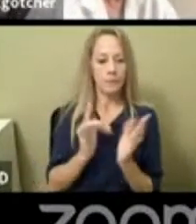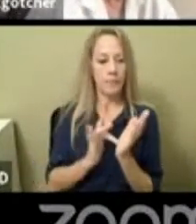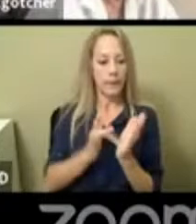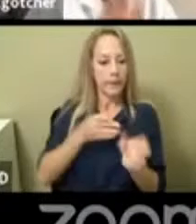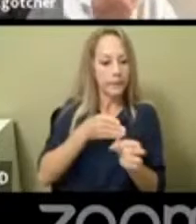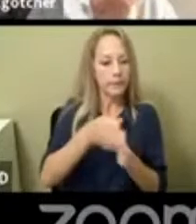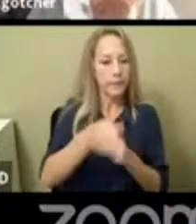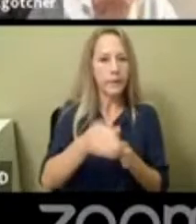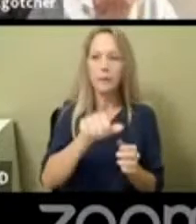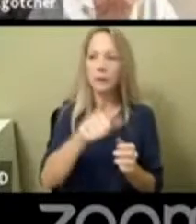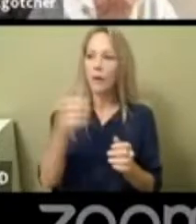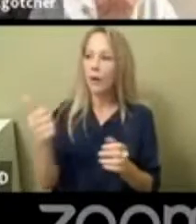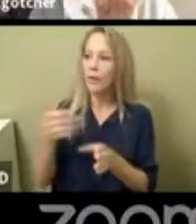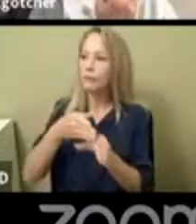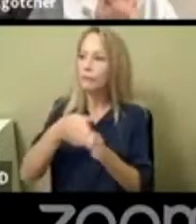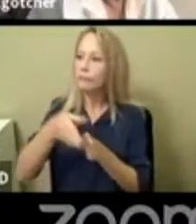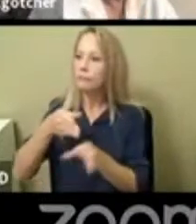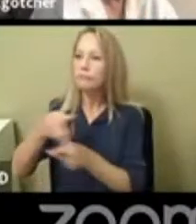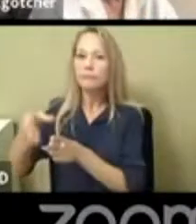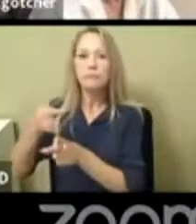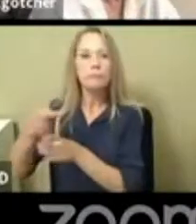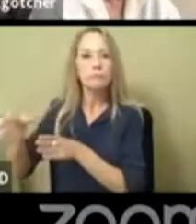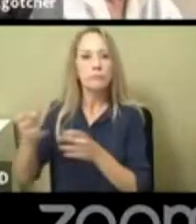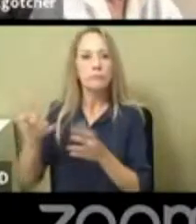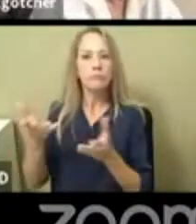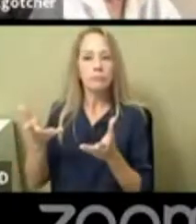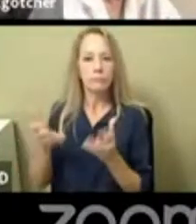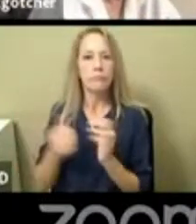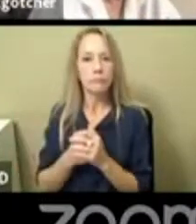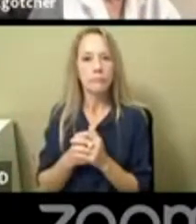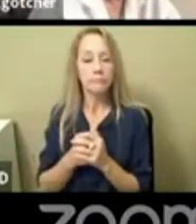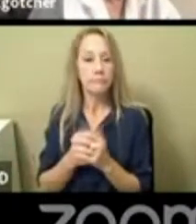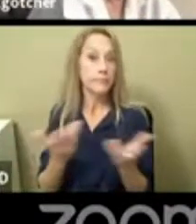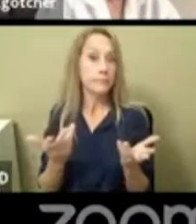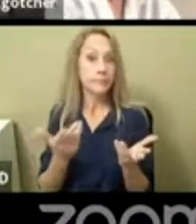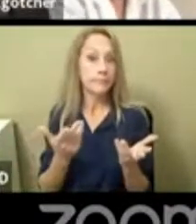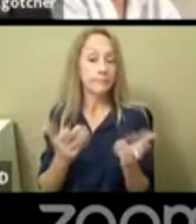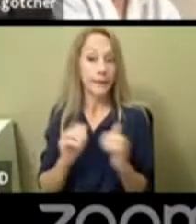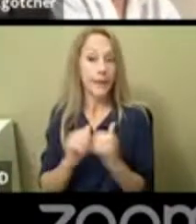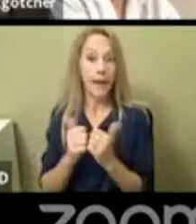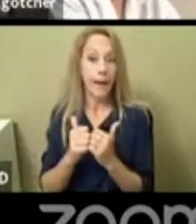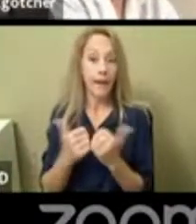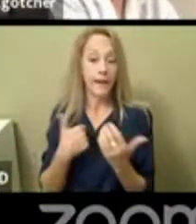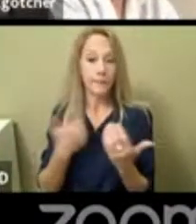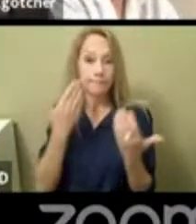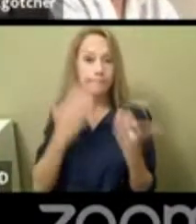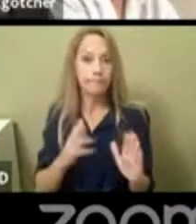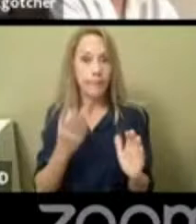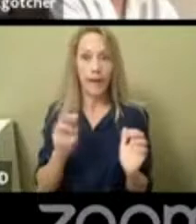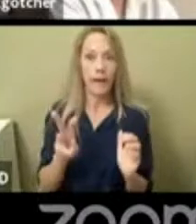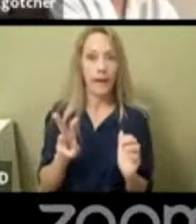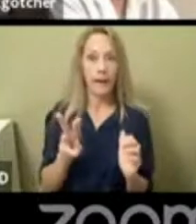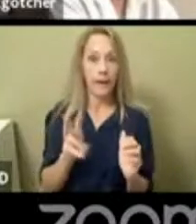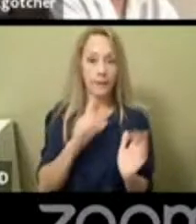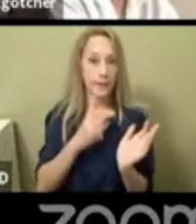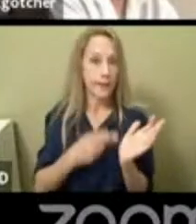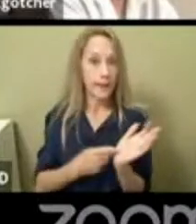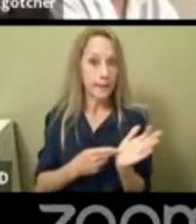people from other areas of the community. I don't really know how we do that. To be honest,